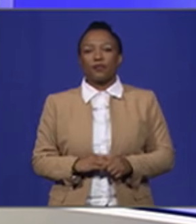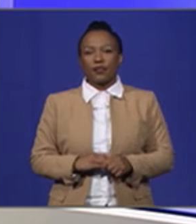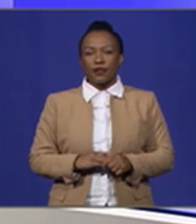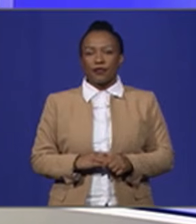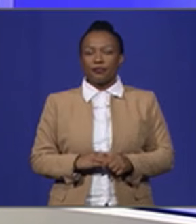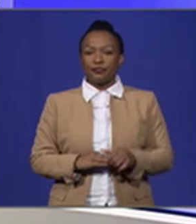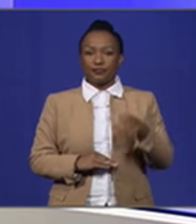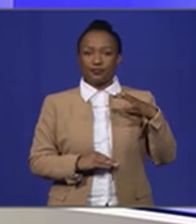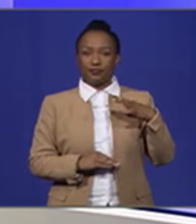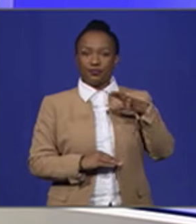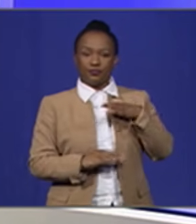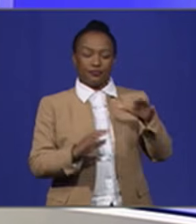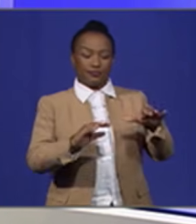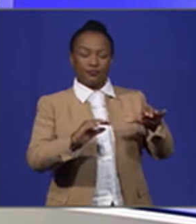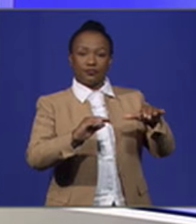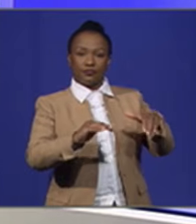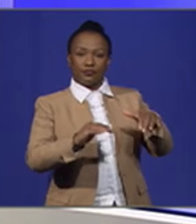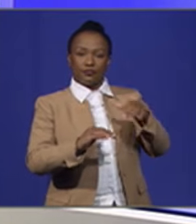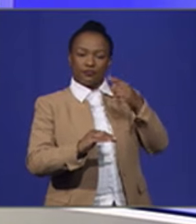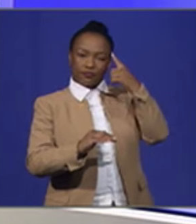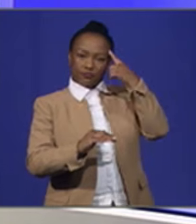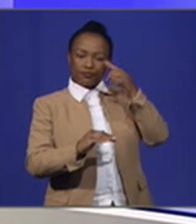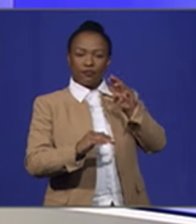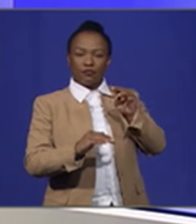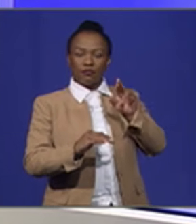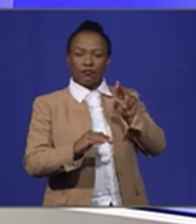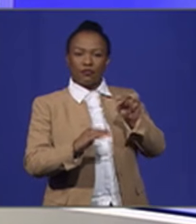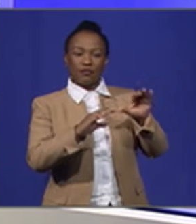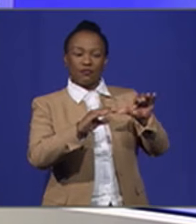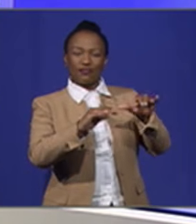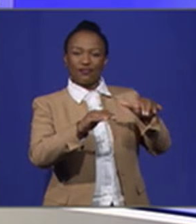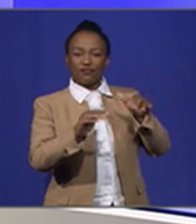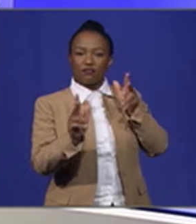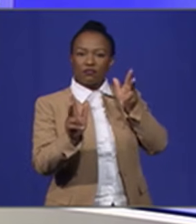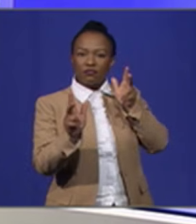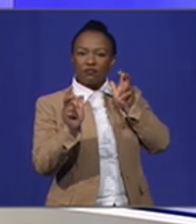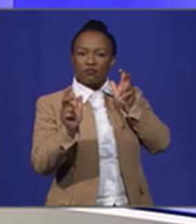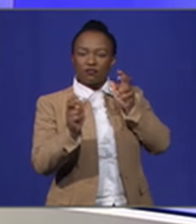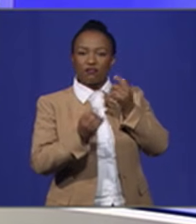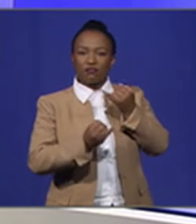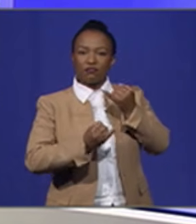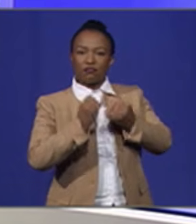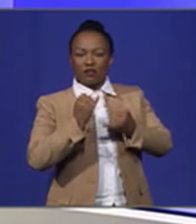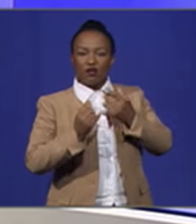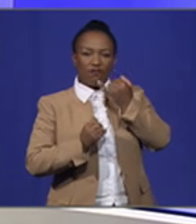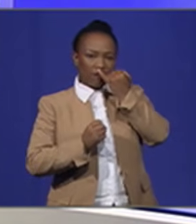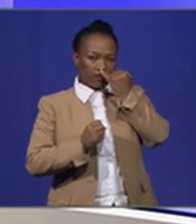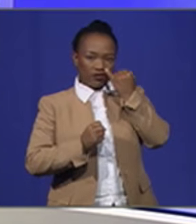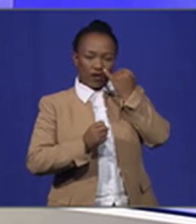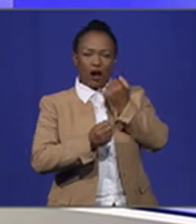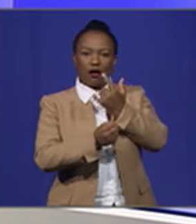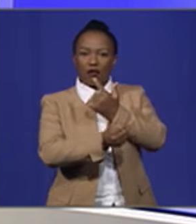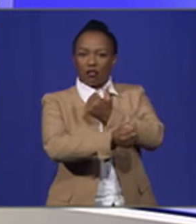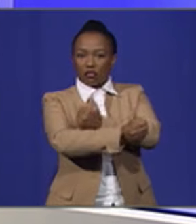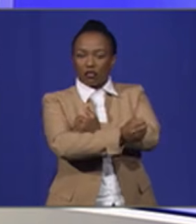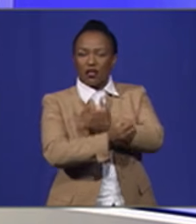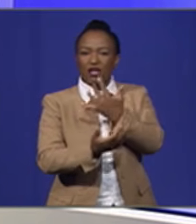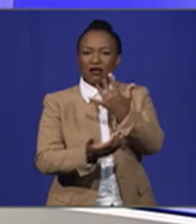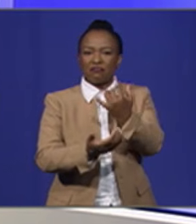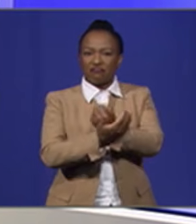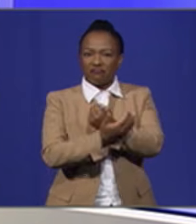Komishene ya Madlanga e utlwile ka ga diphoso mo go thupiwang ga diritibatsi tsa diranta di le dimilione di le 200 ka 2021